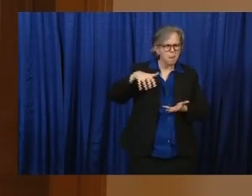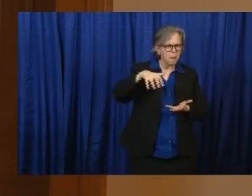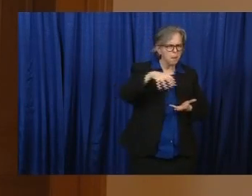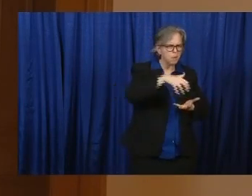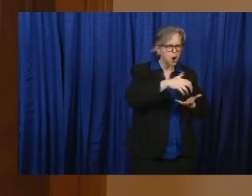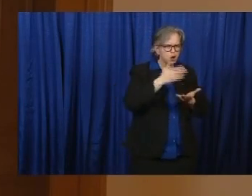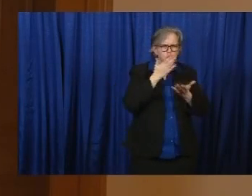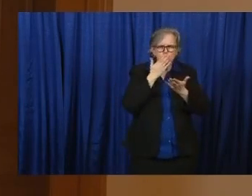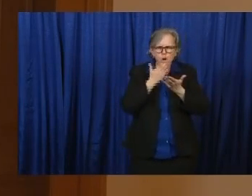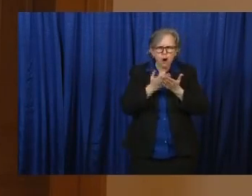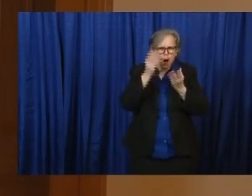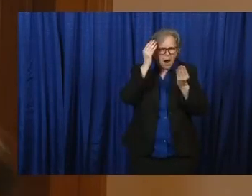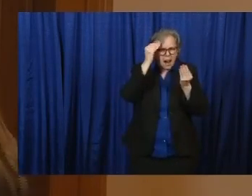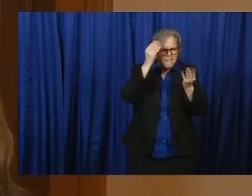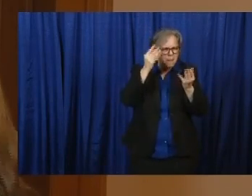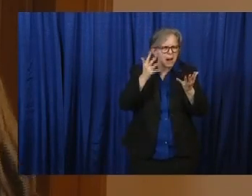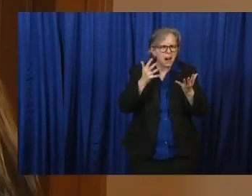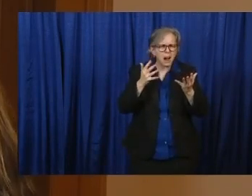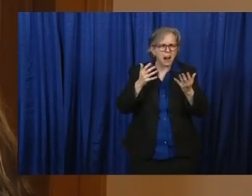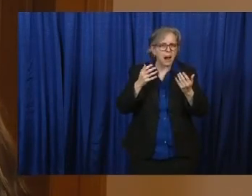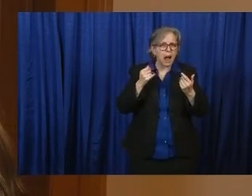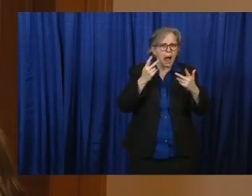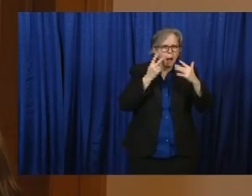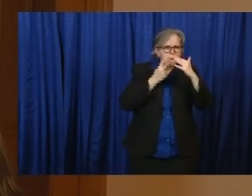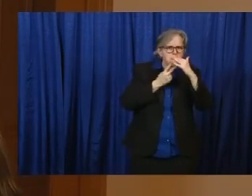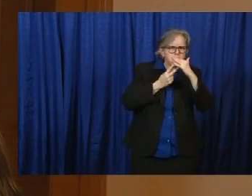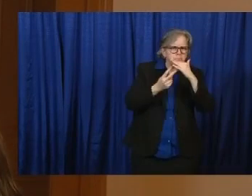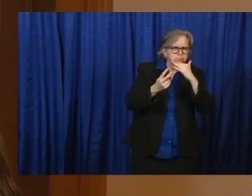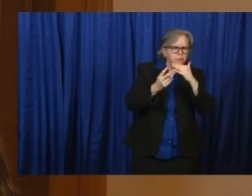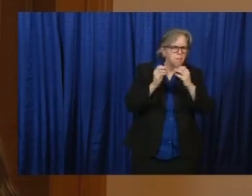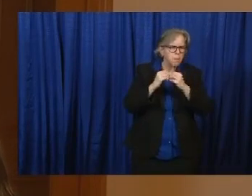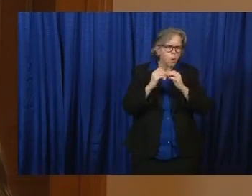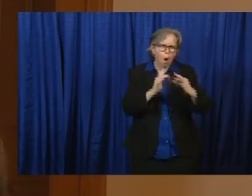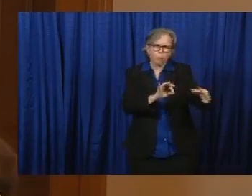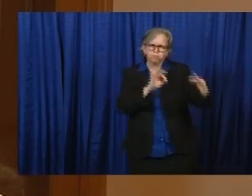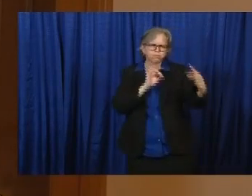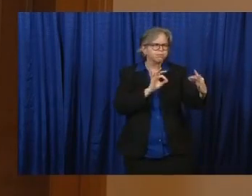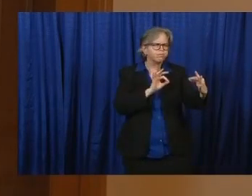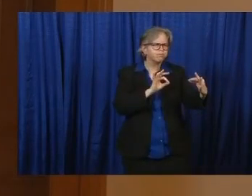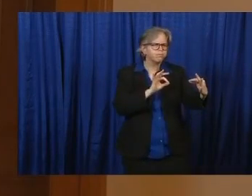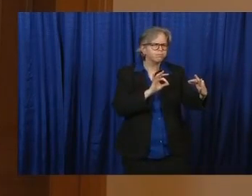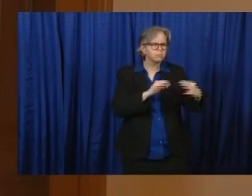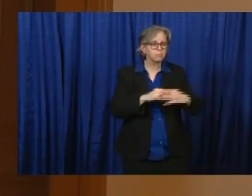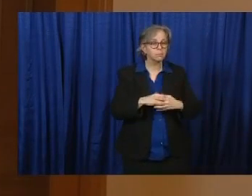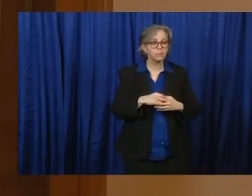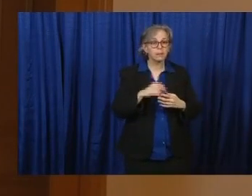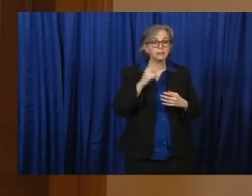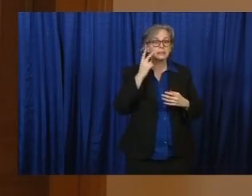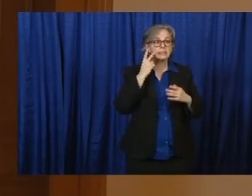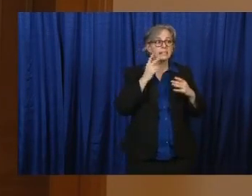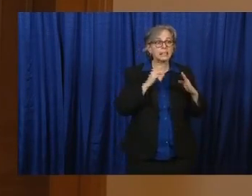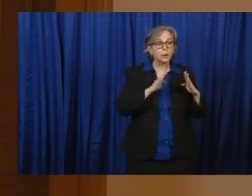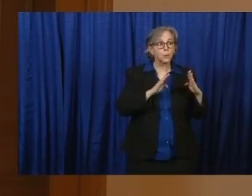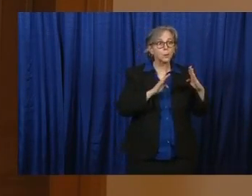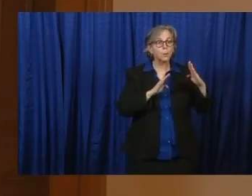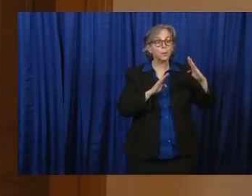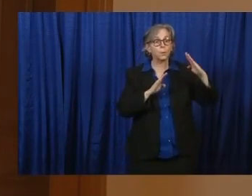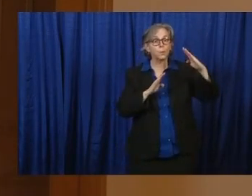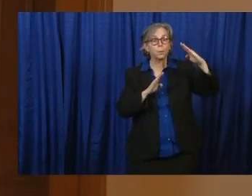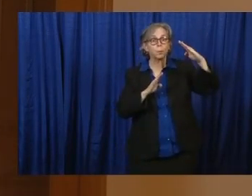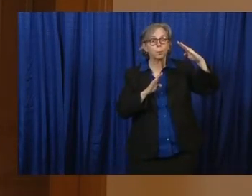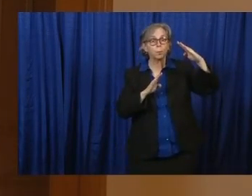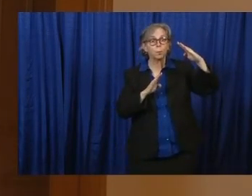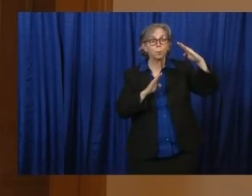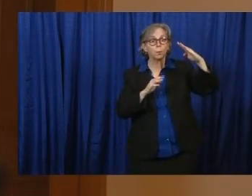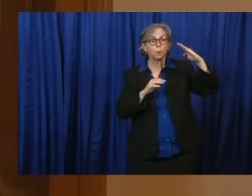each day and more accurate, but we still see that our peak is going to be, we are